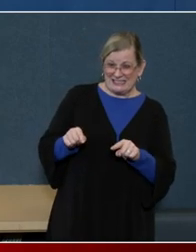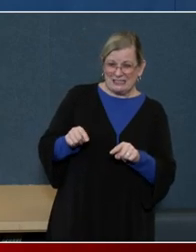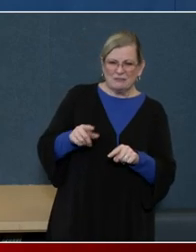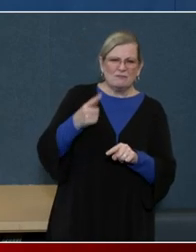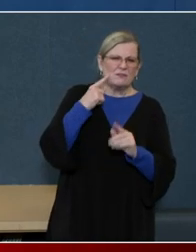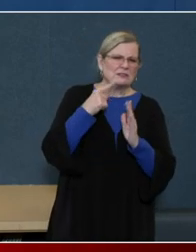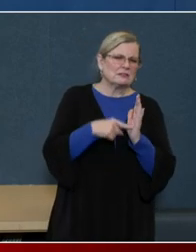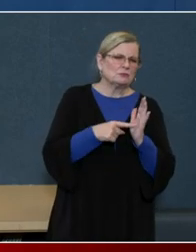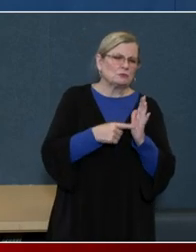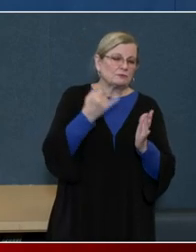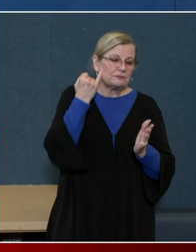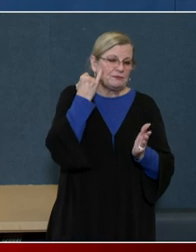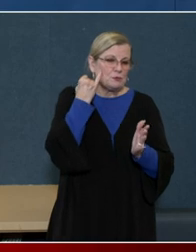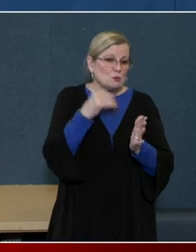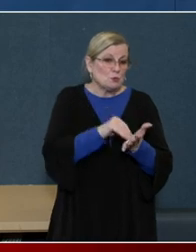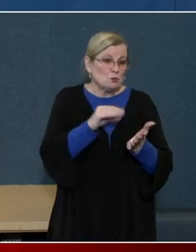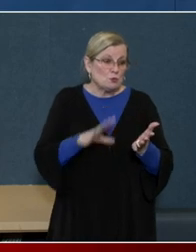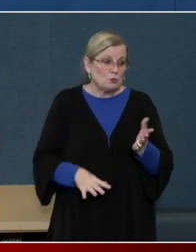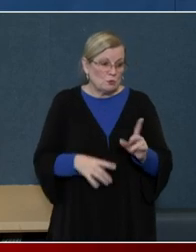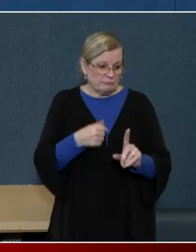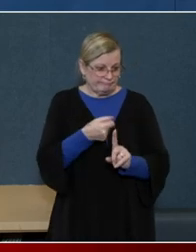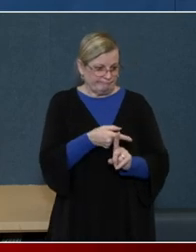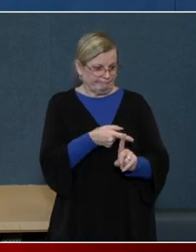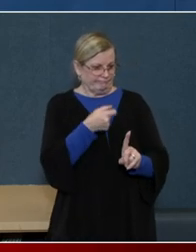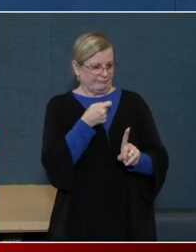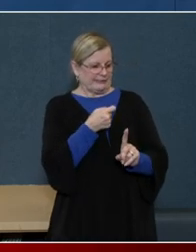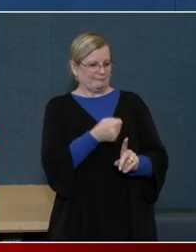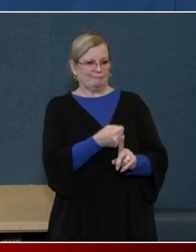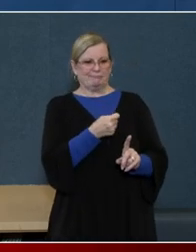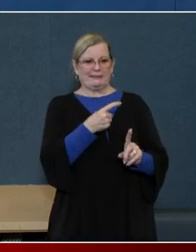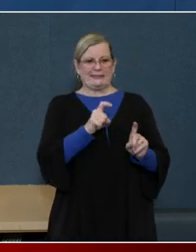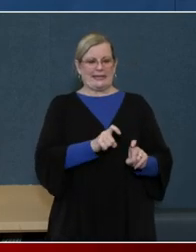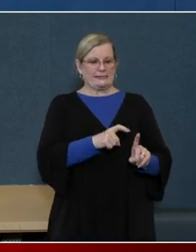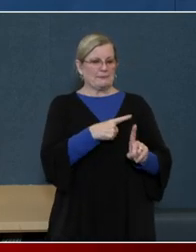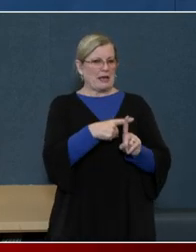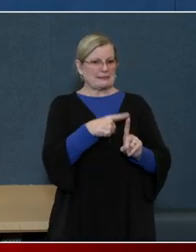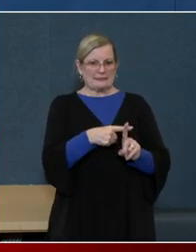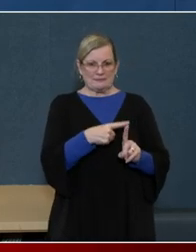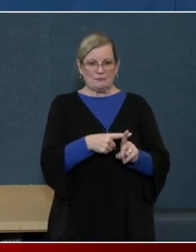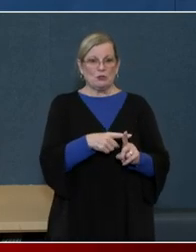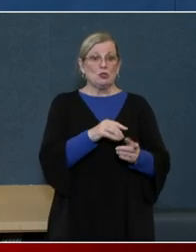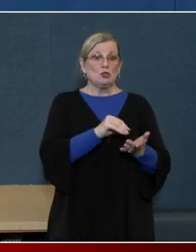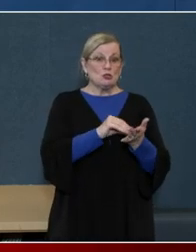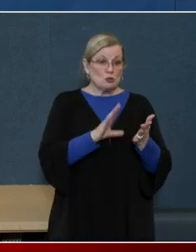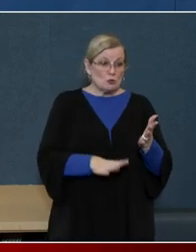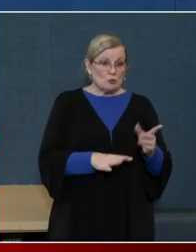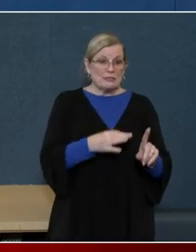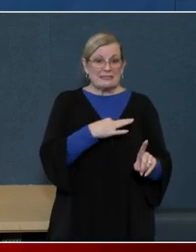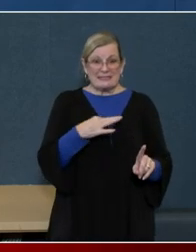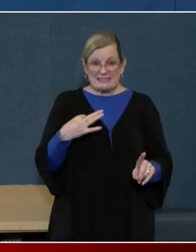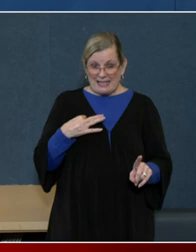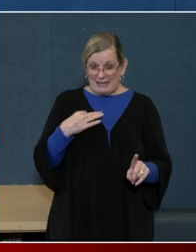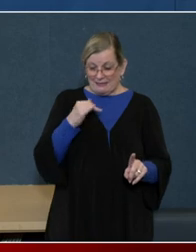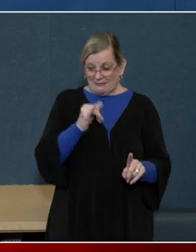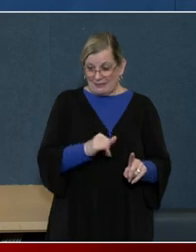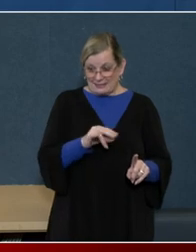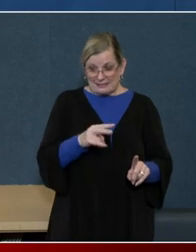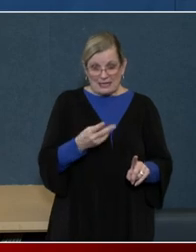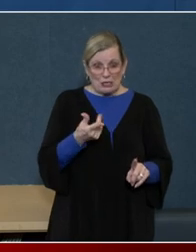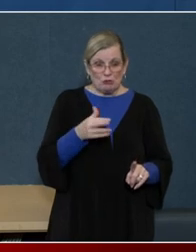test positive. Again, students and staff within that second grade classroom, within that cohort, will be required